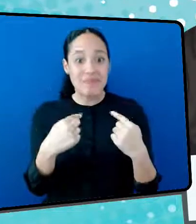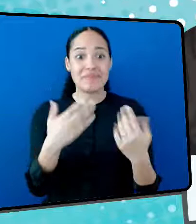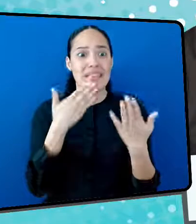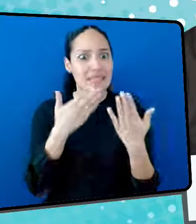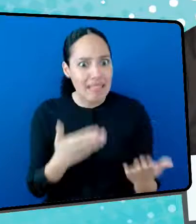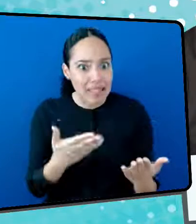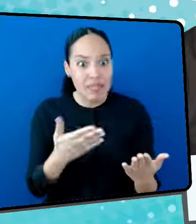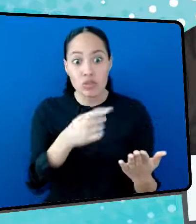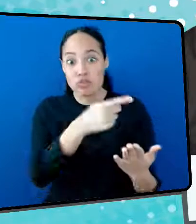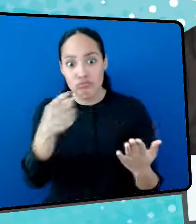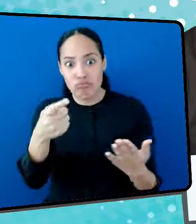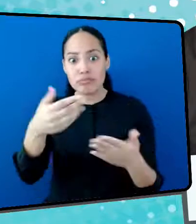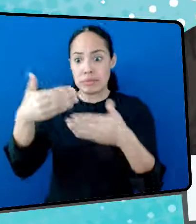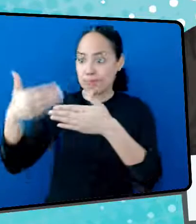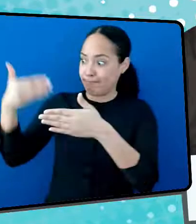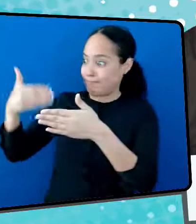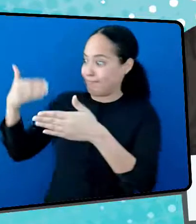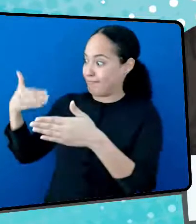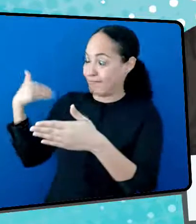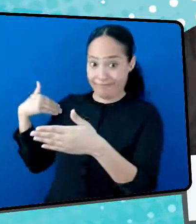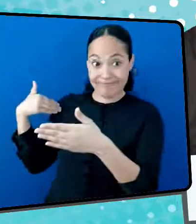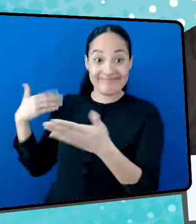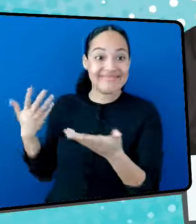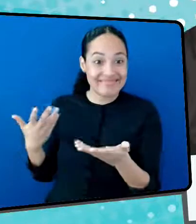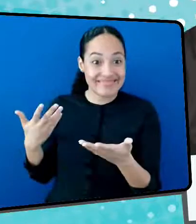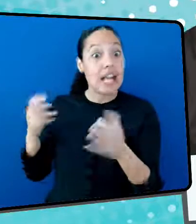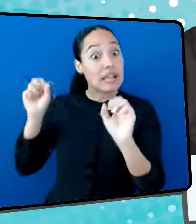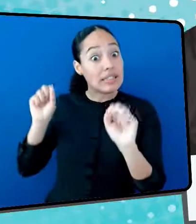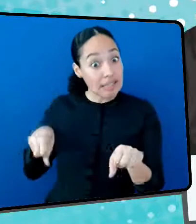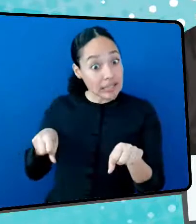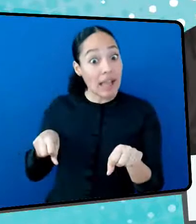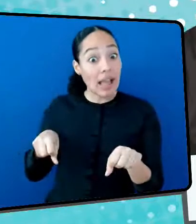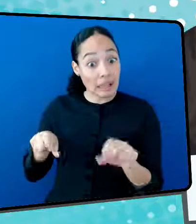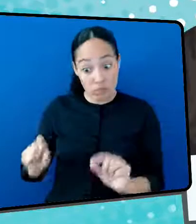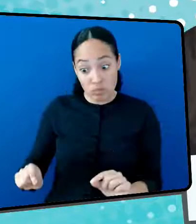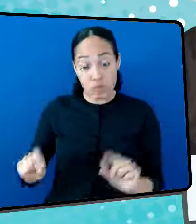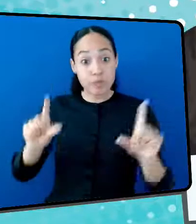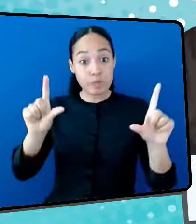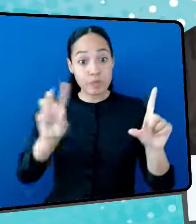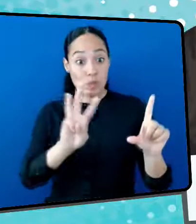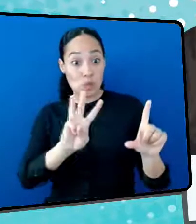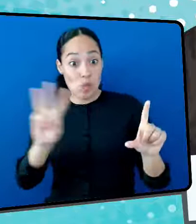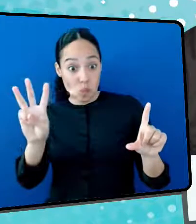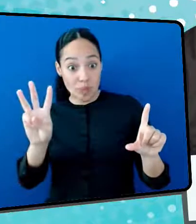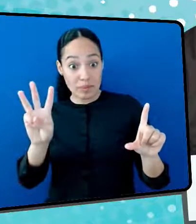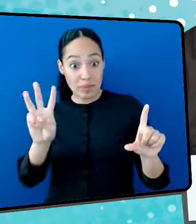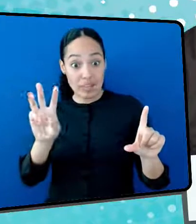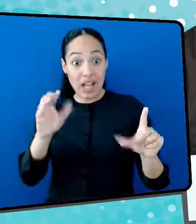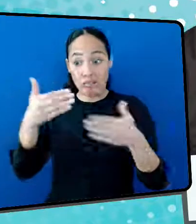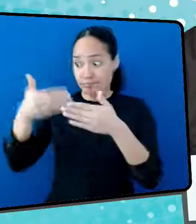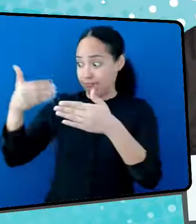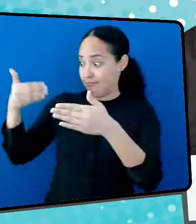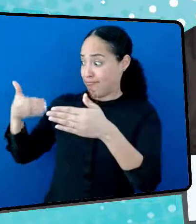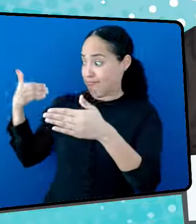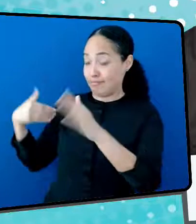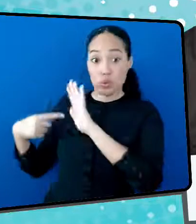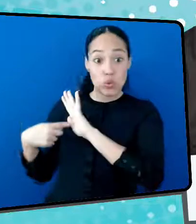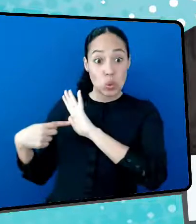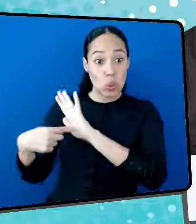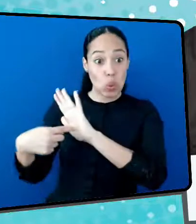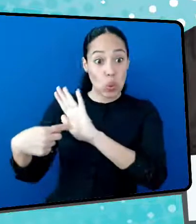season. If you want to go back and see any of the shows that we've done before, if this is the first time you've seen us, you can just go